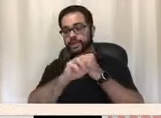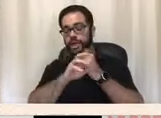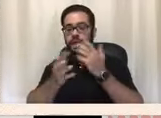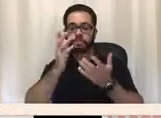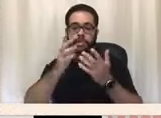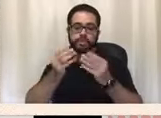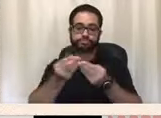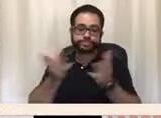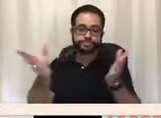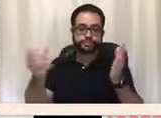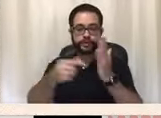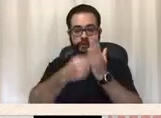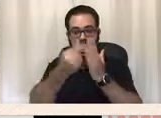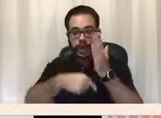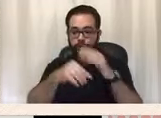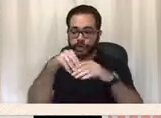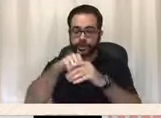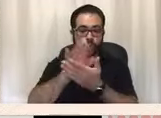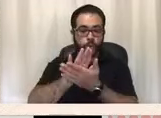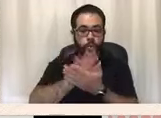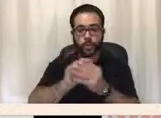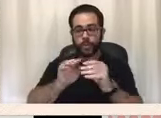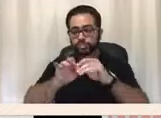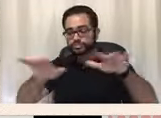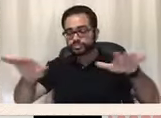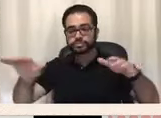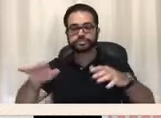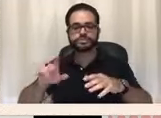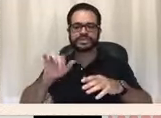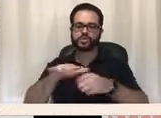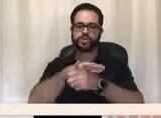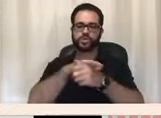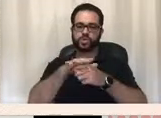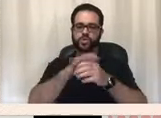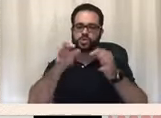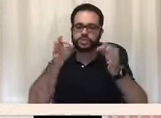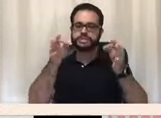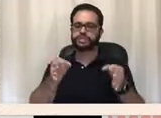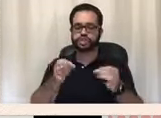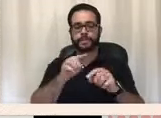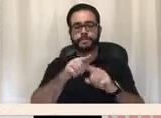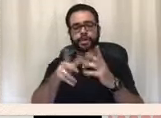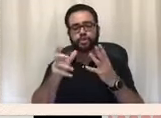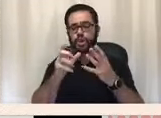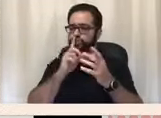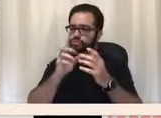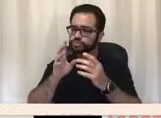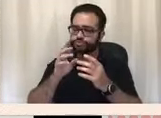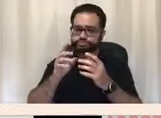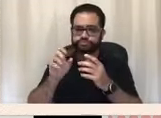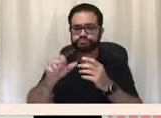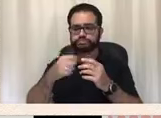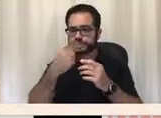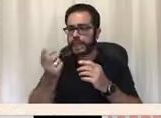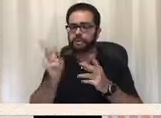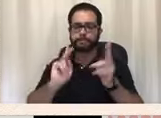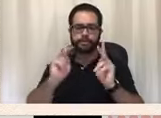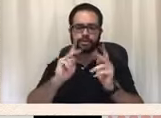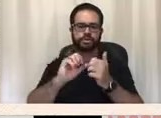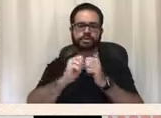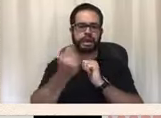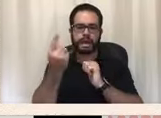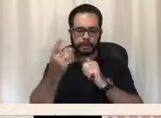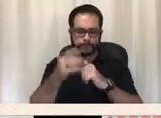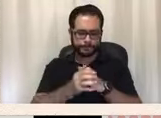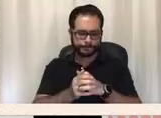that's going to be a local level decision. But you're going to want to get the word out somewhere. And at these